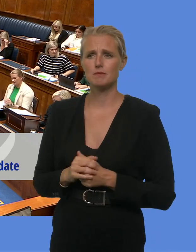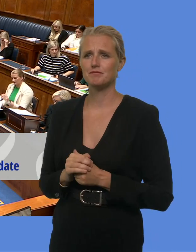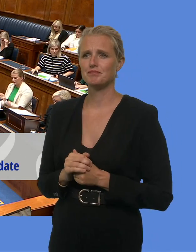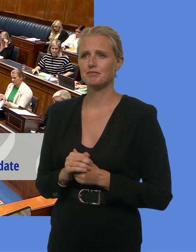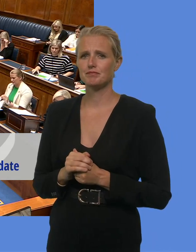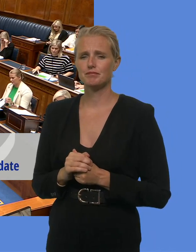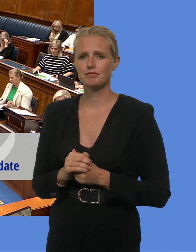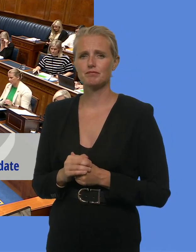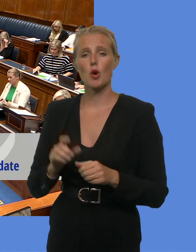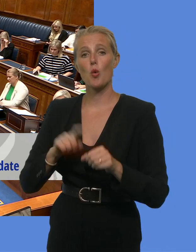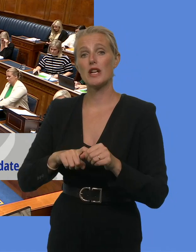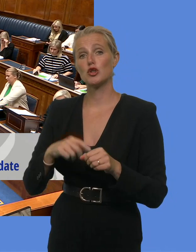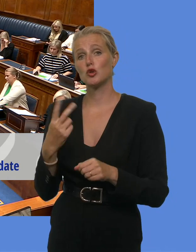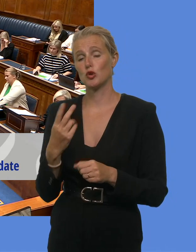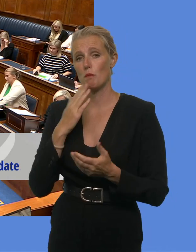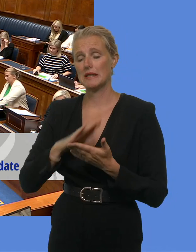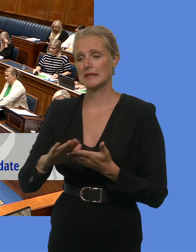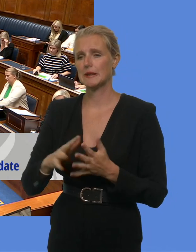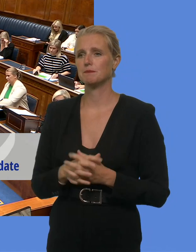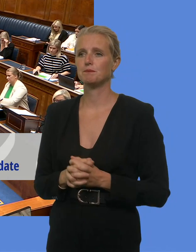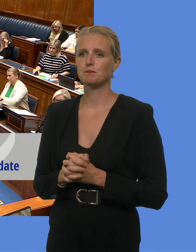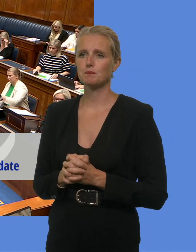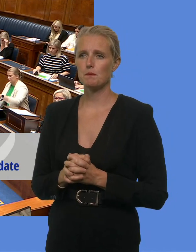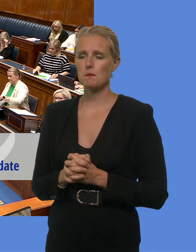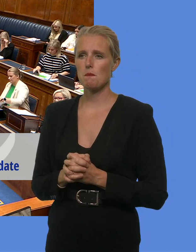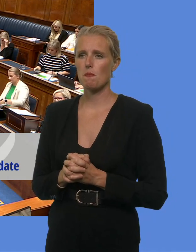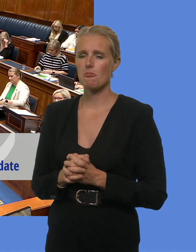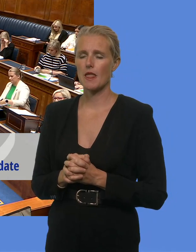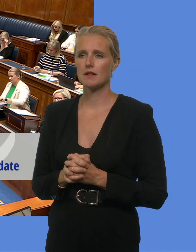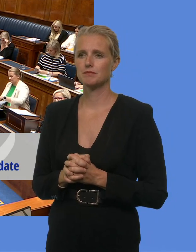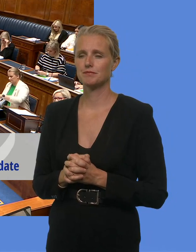Cash to our question to the whole. Yes, Deputy First Minister.